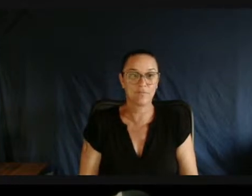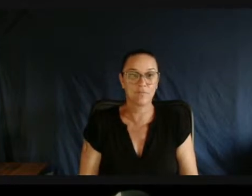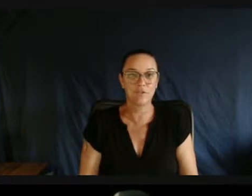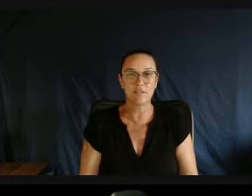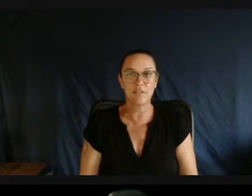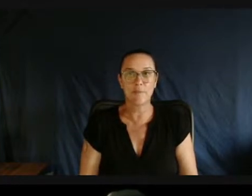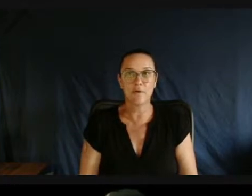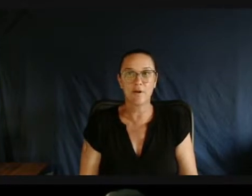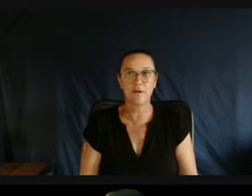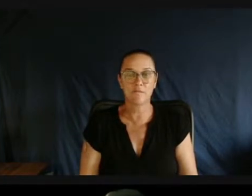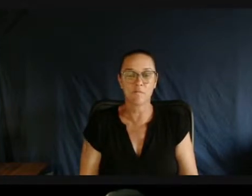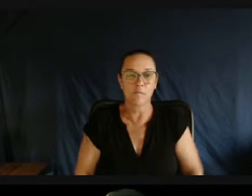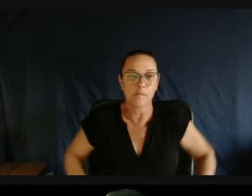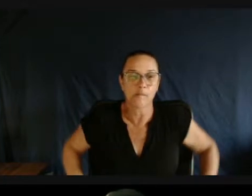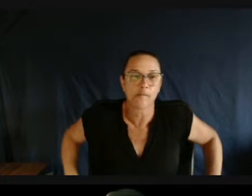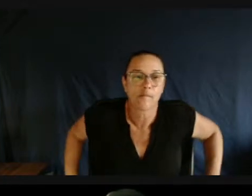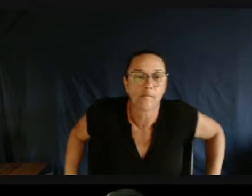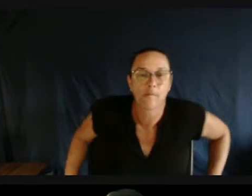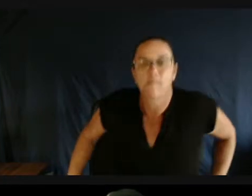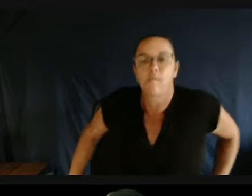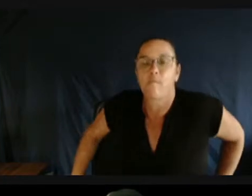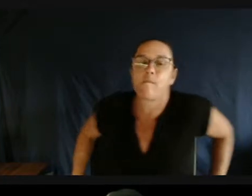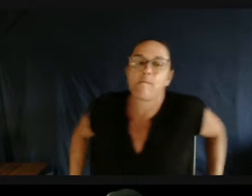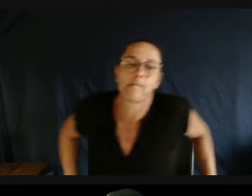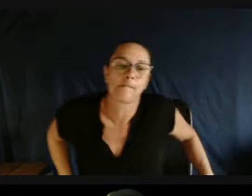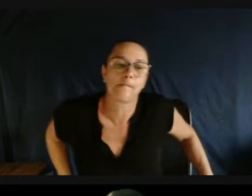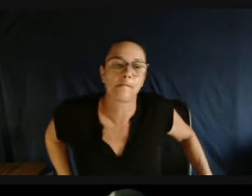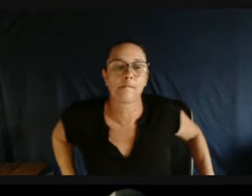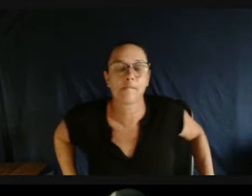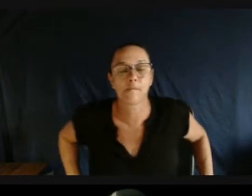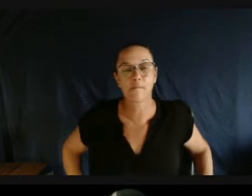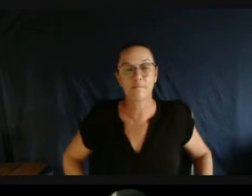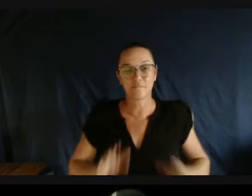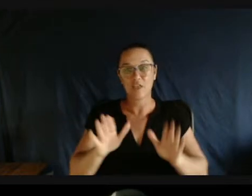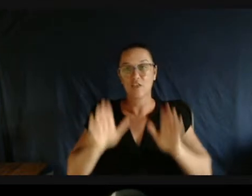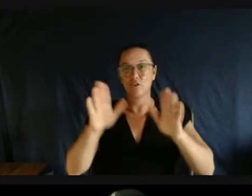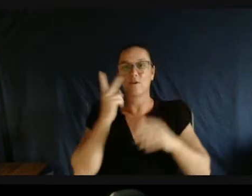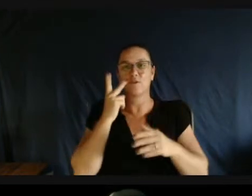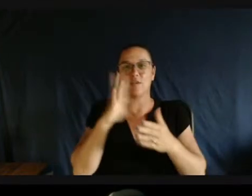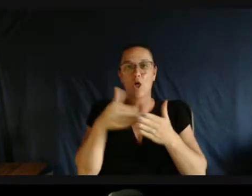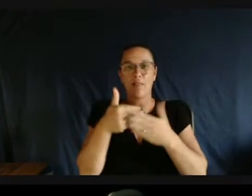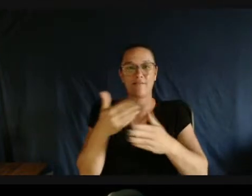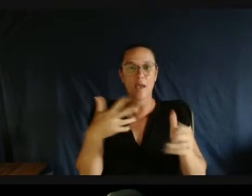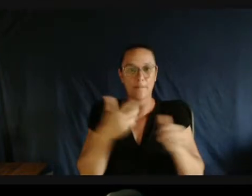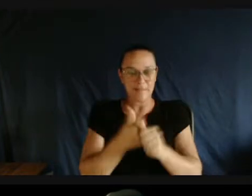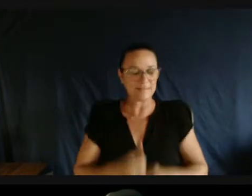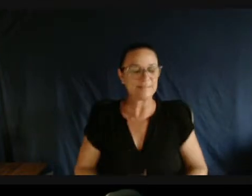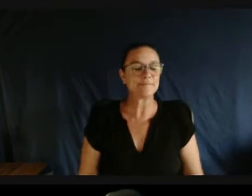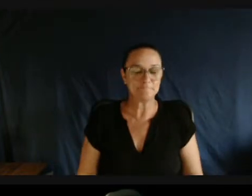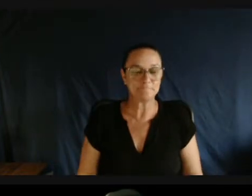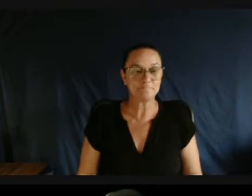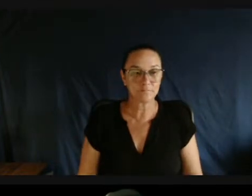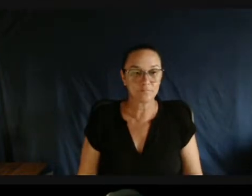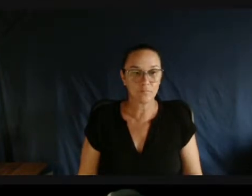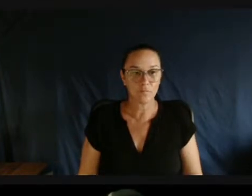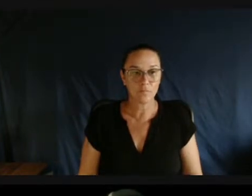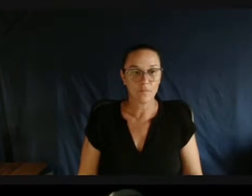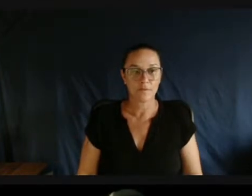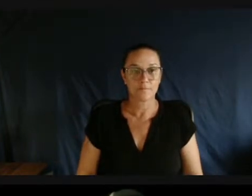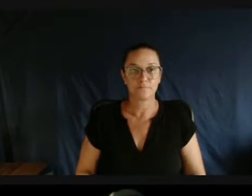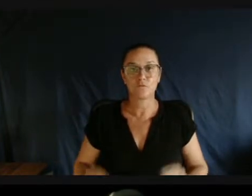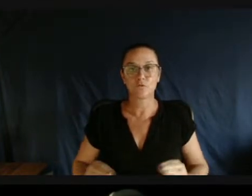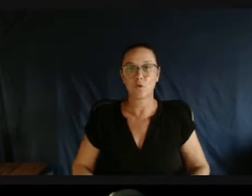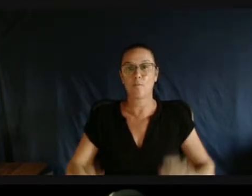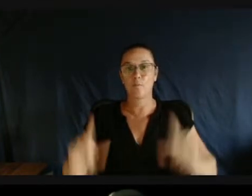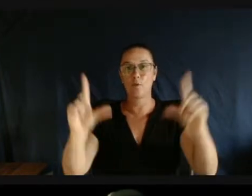Mahalo. Yeah, great to see that. All those updates there. So, all right. I'll put up our observations